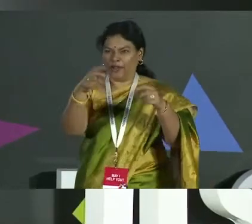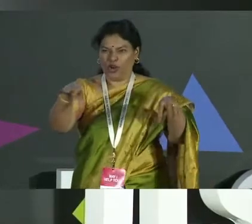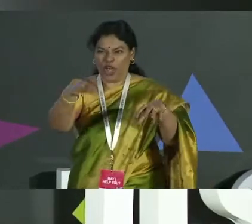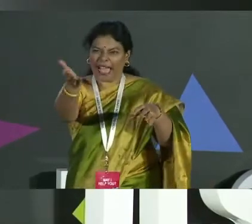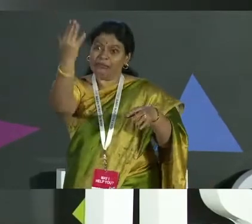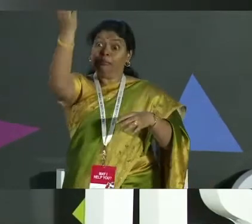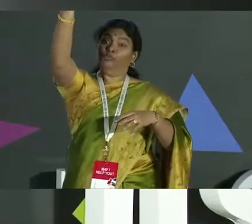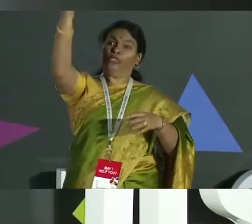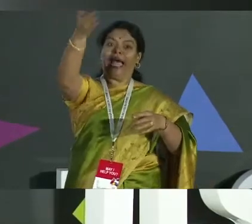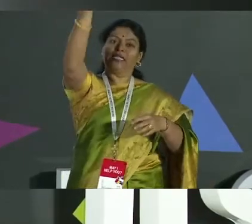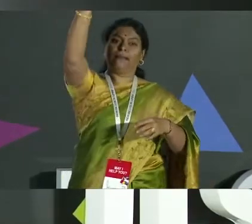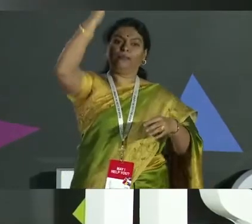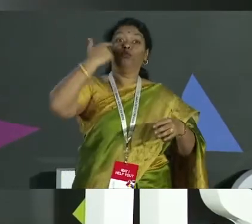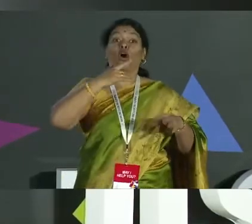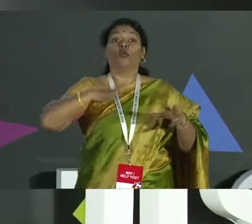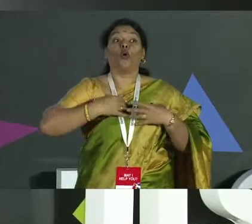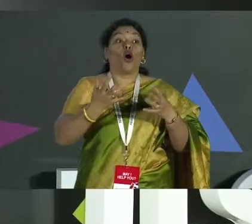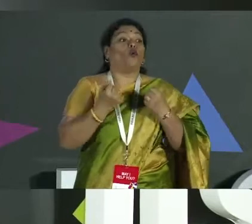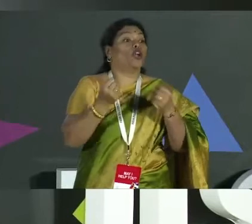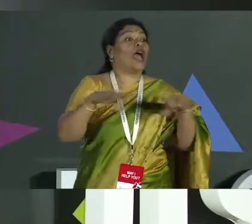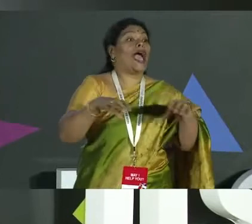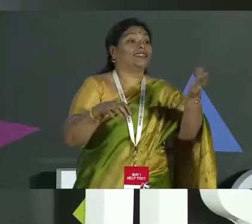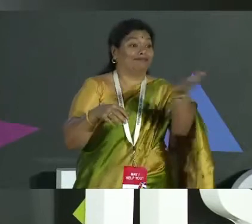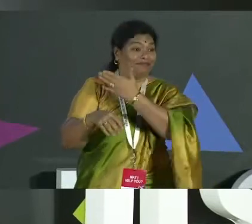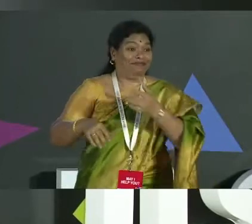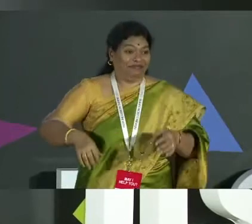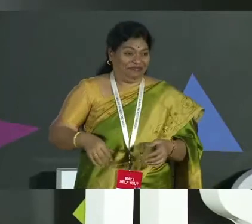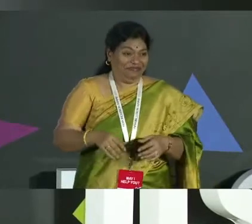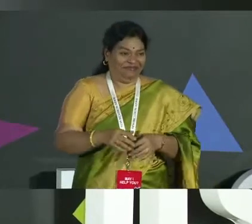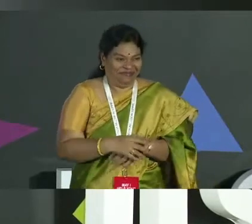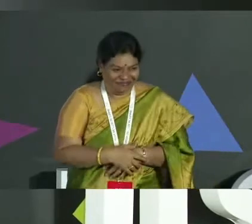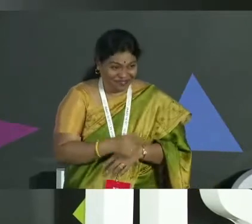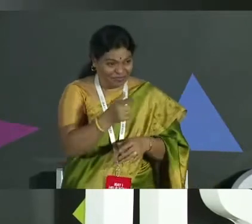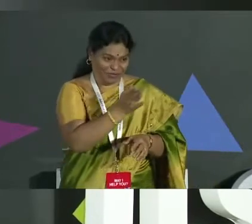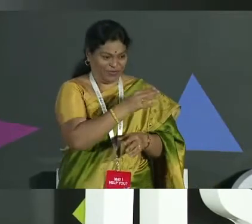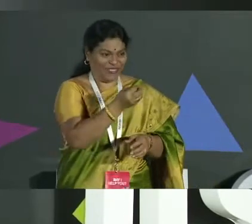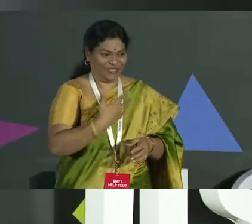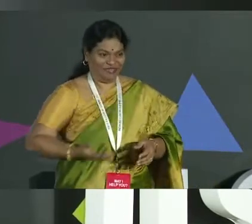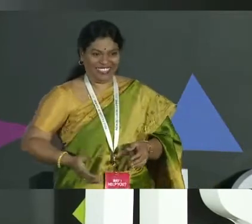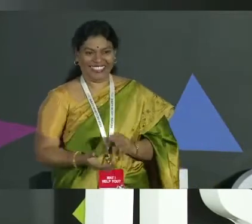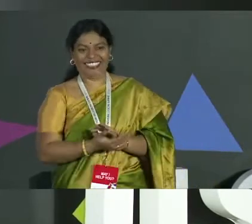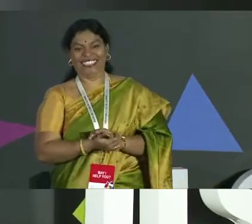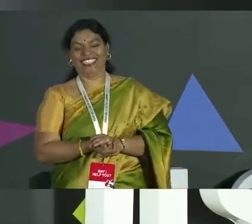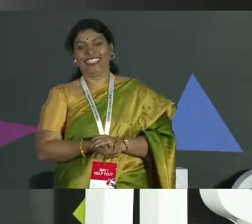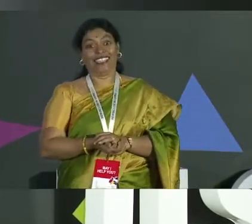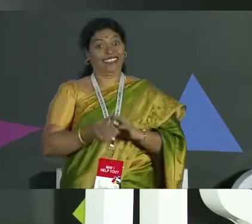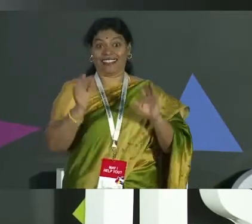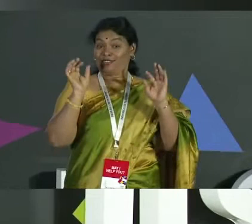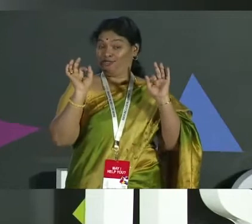just he's all names to him. I will ensure the suggestions are passed on. Okay. No,